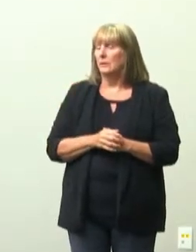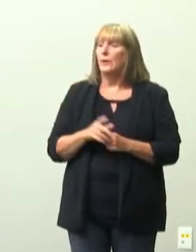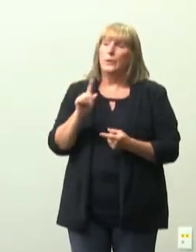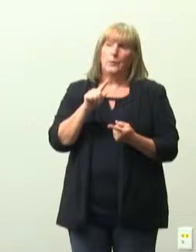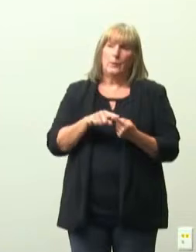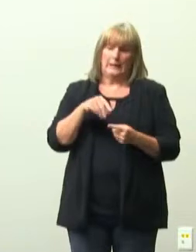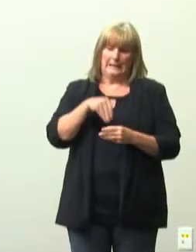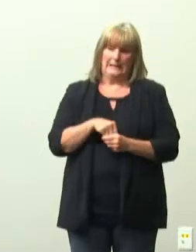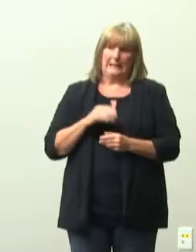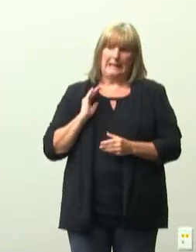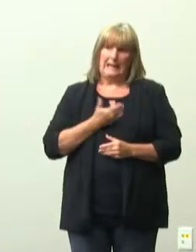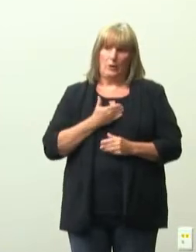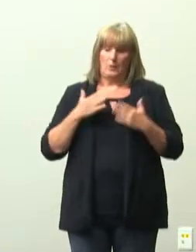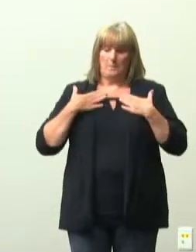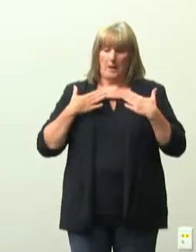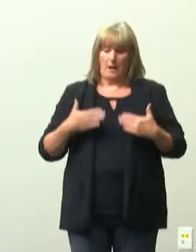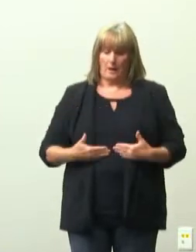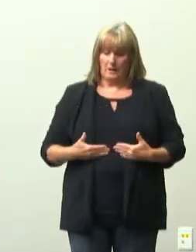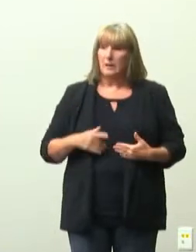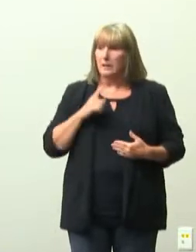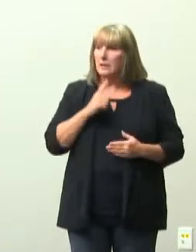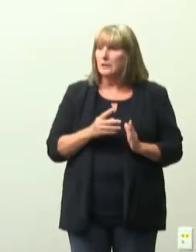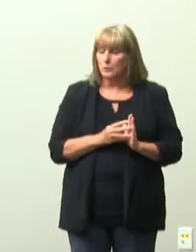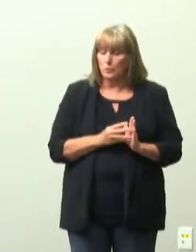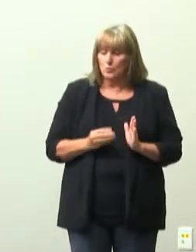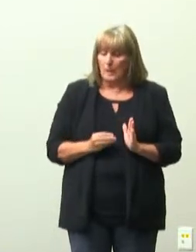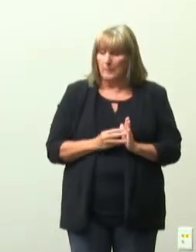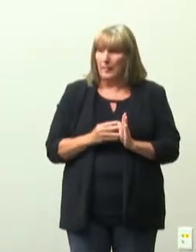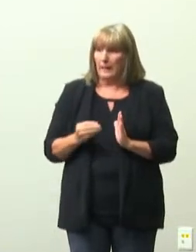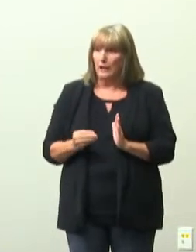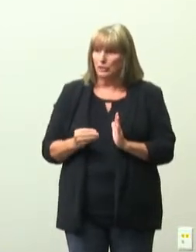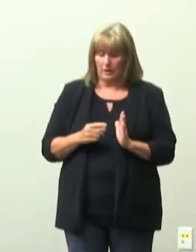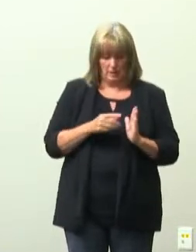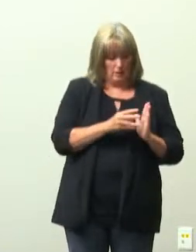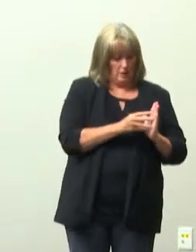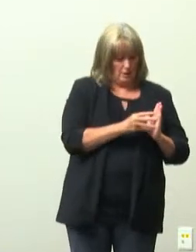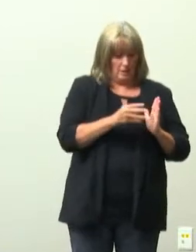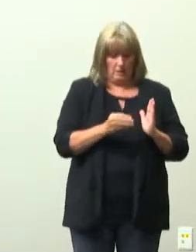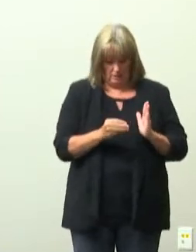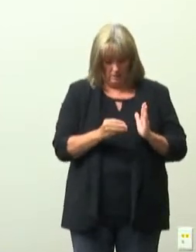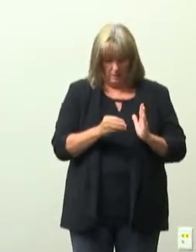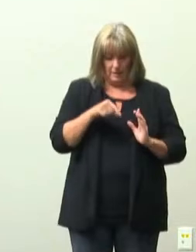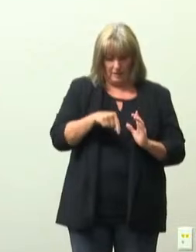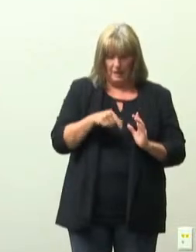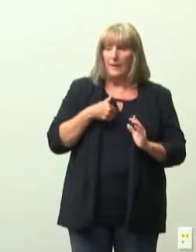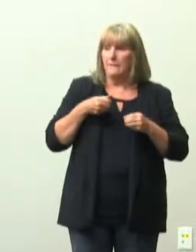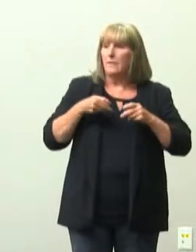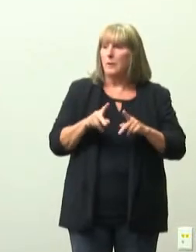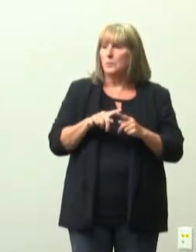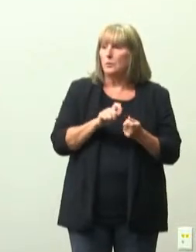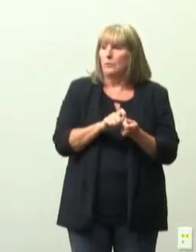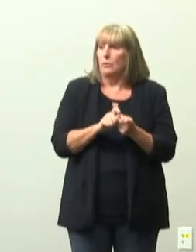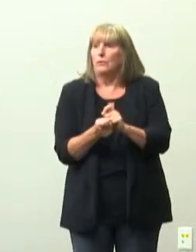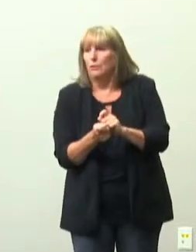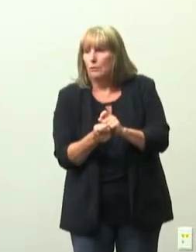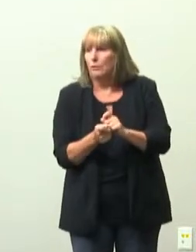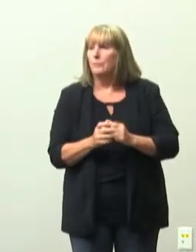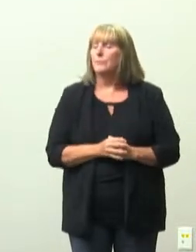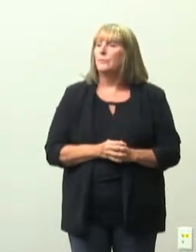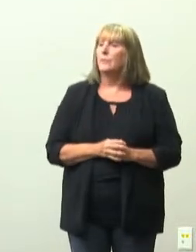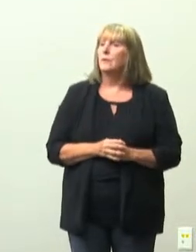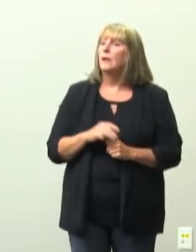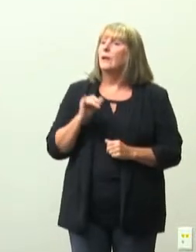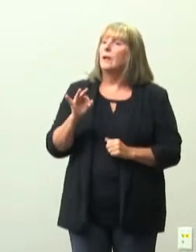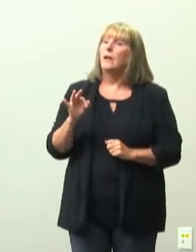when it's in our body, it's replicating, and so with each replication, that's where mutations occur. So my question is,